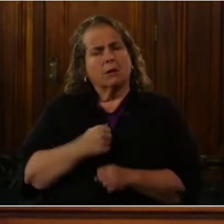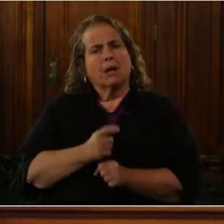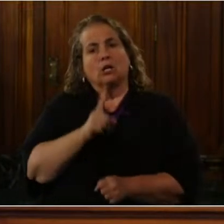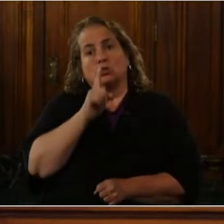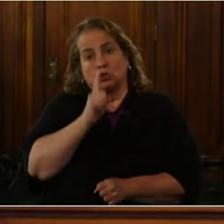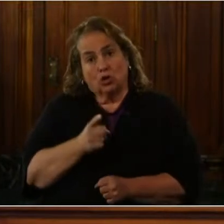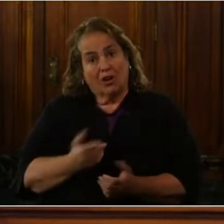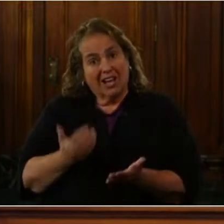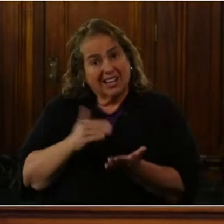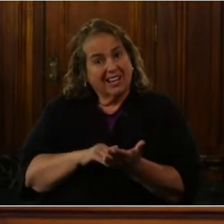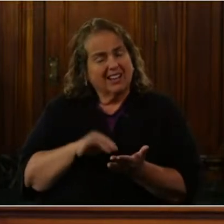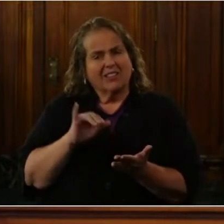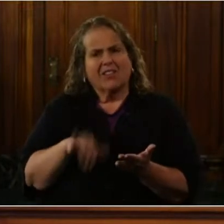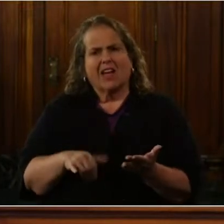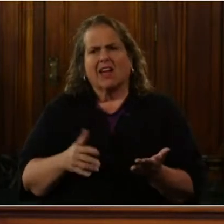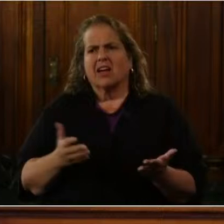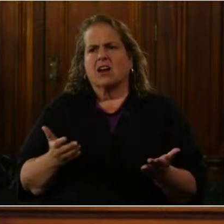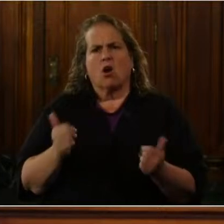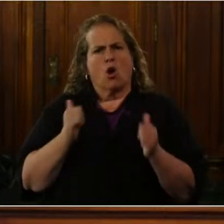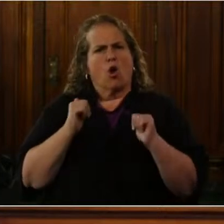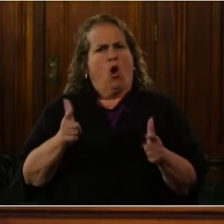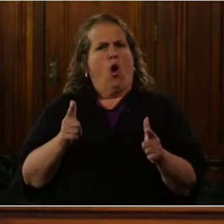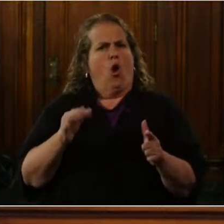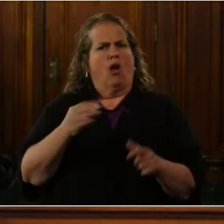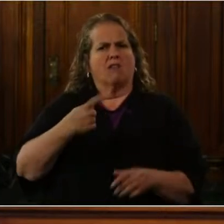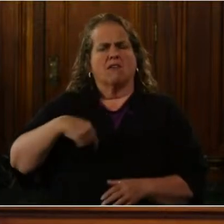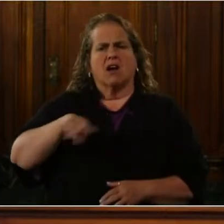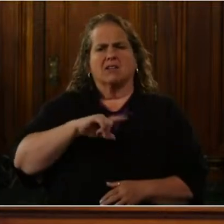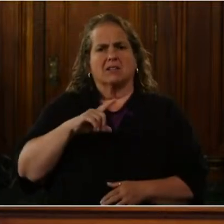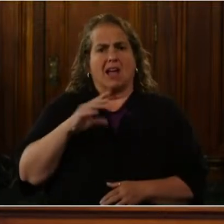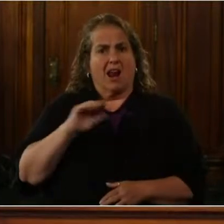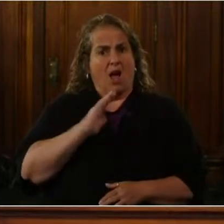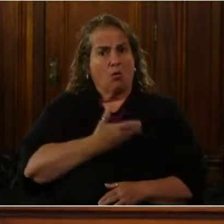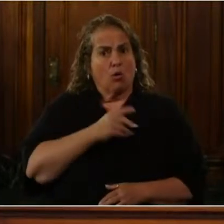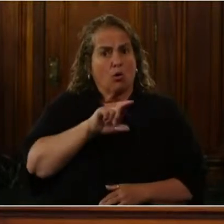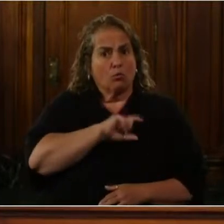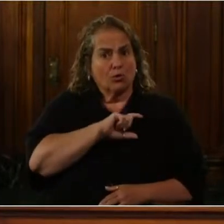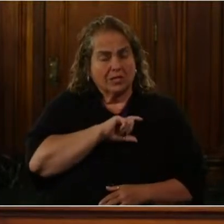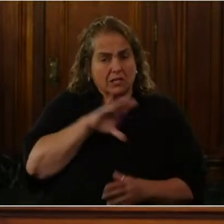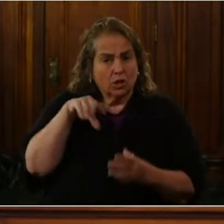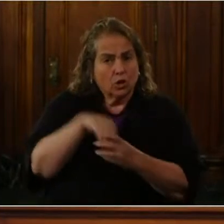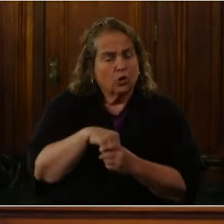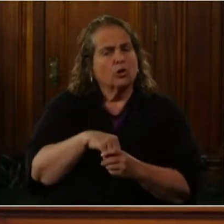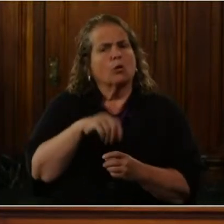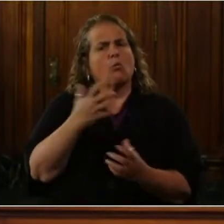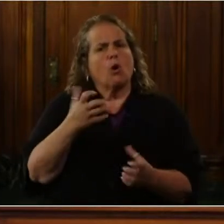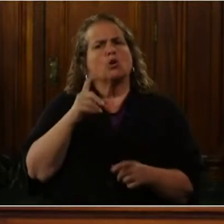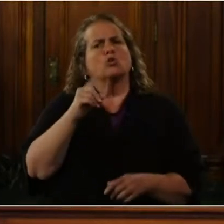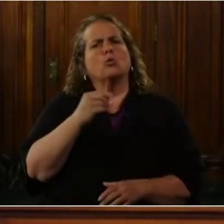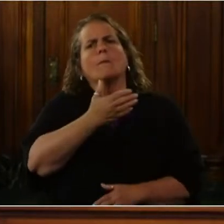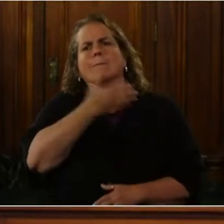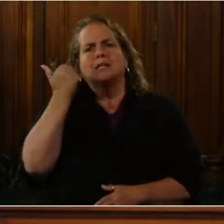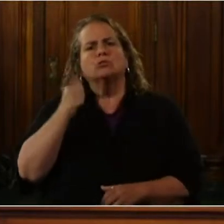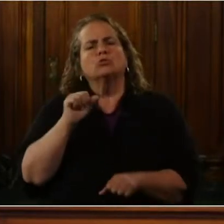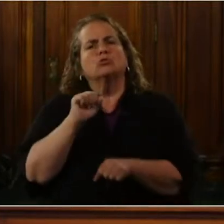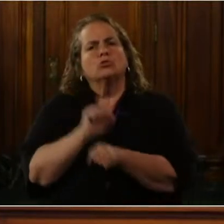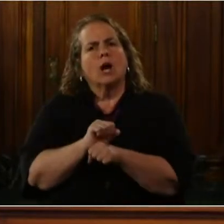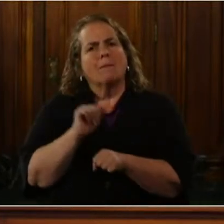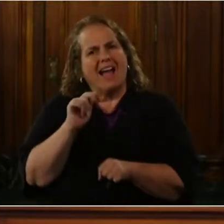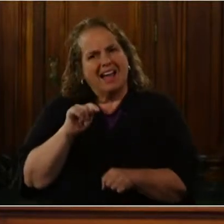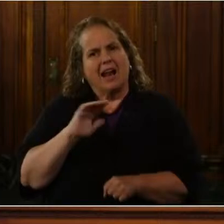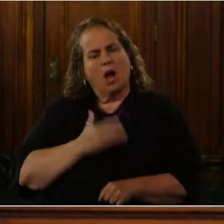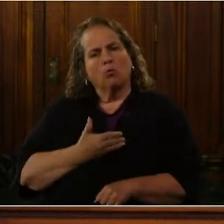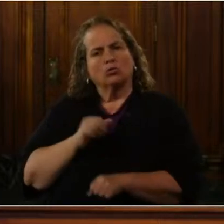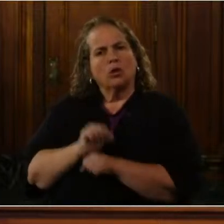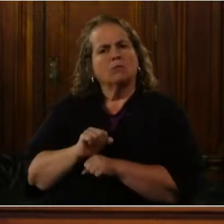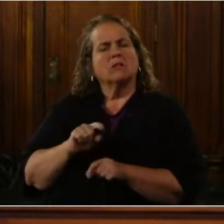again, that all of us, and our police included, want to do the best job at our jobs that we possibly